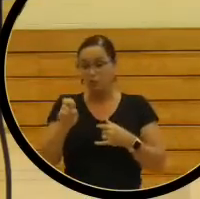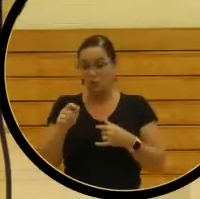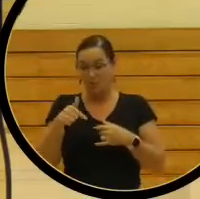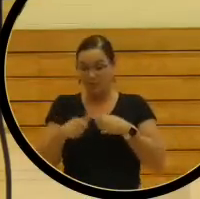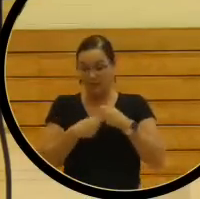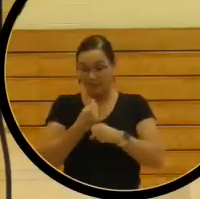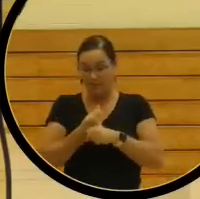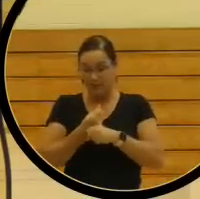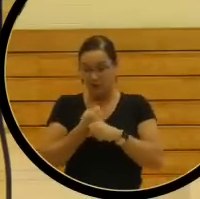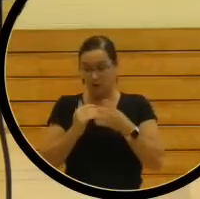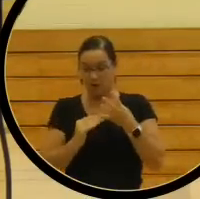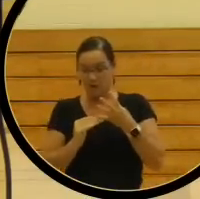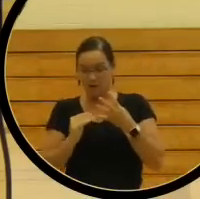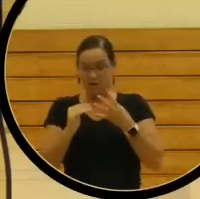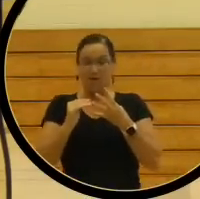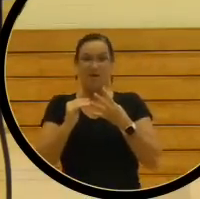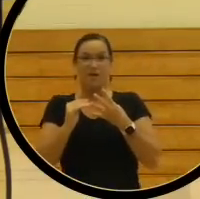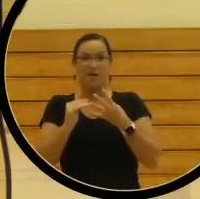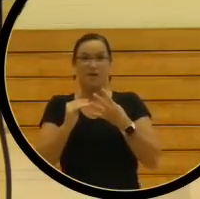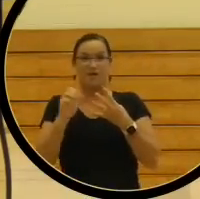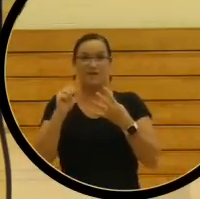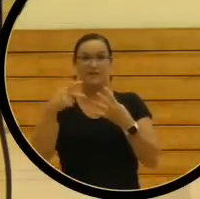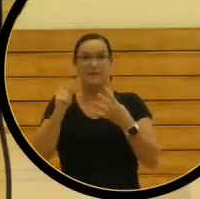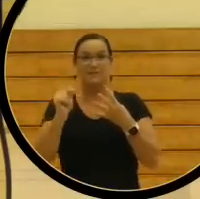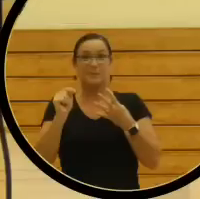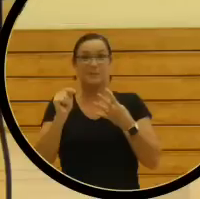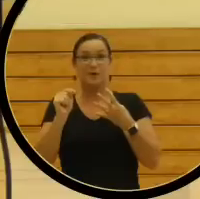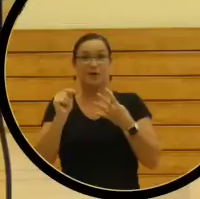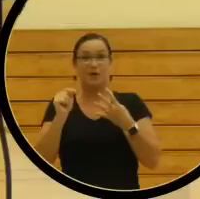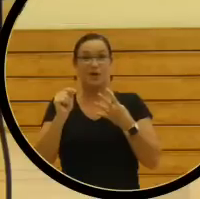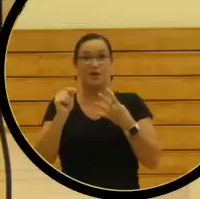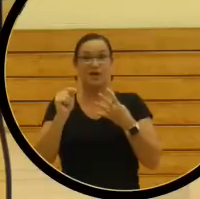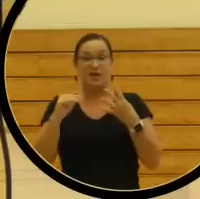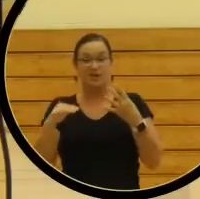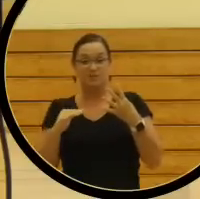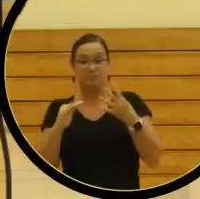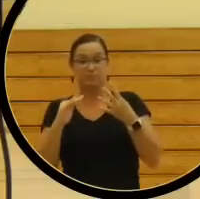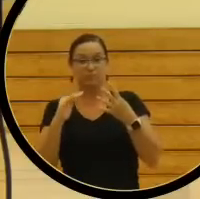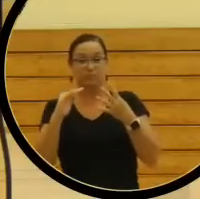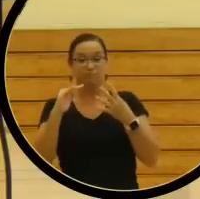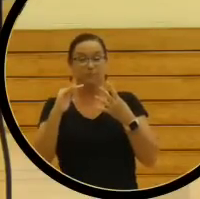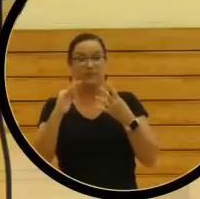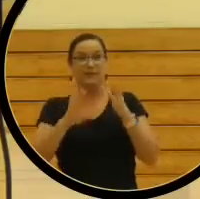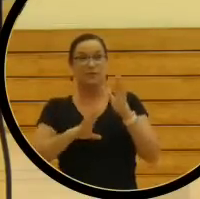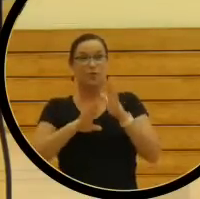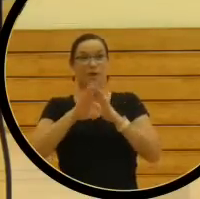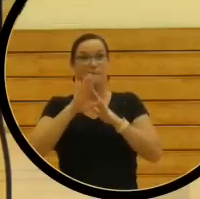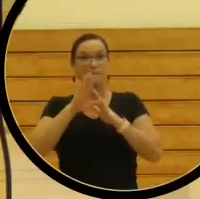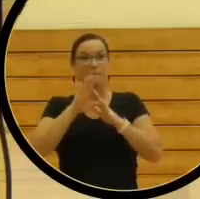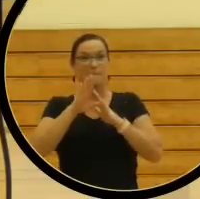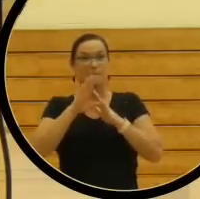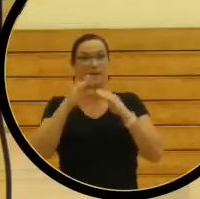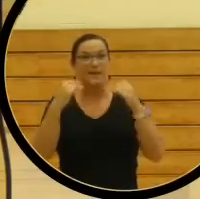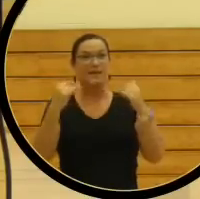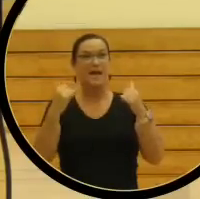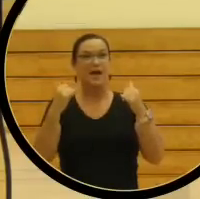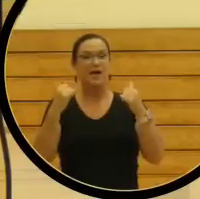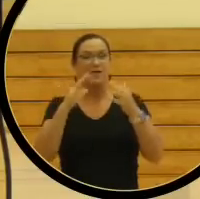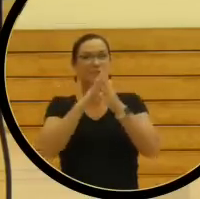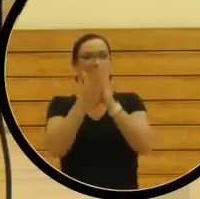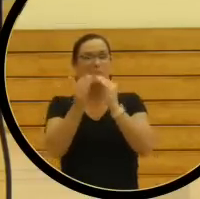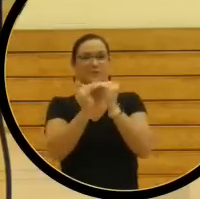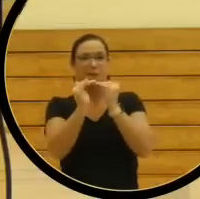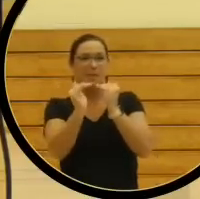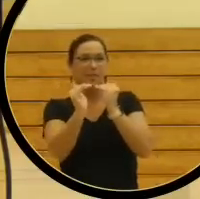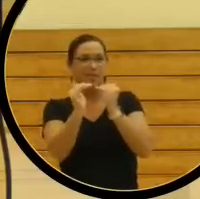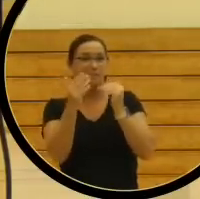it climbed. September, we're in that same boat where it's peaking again. Now it looks like it's stabilizing,